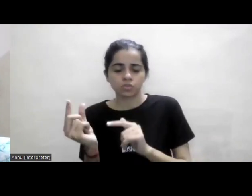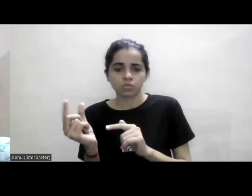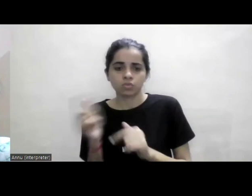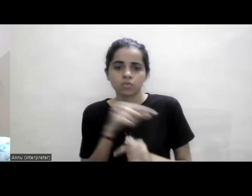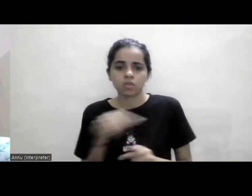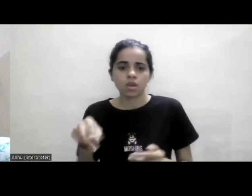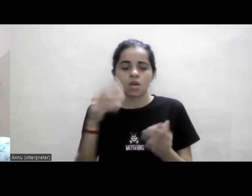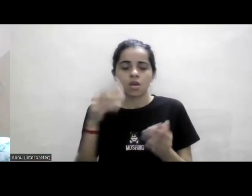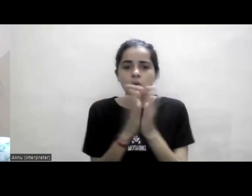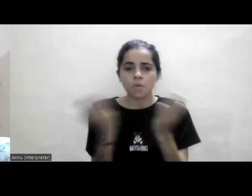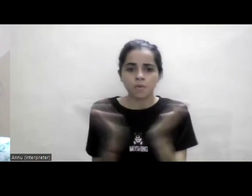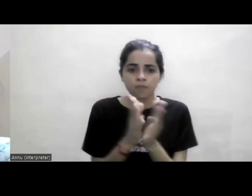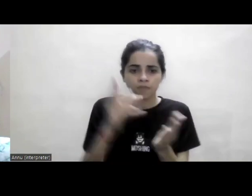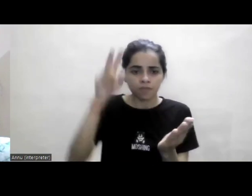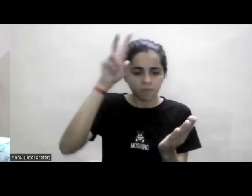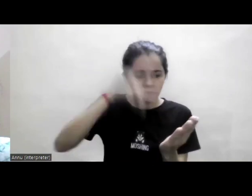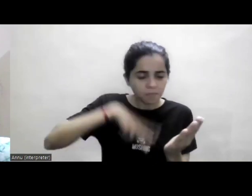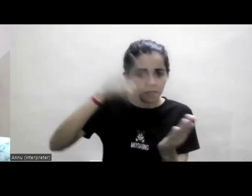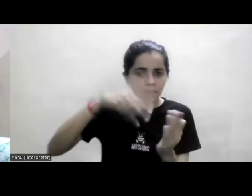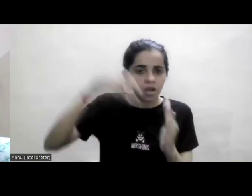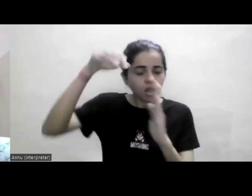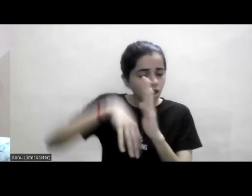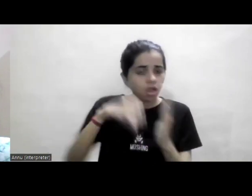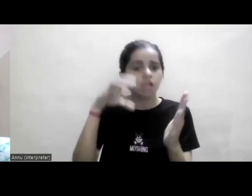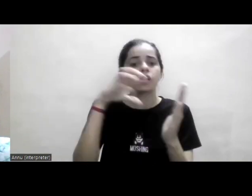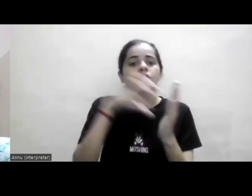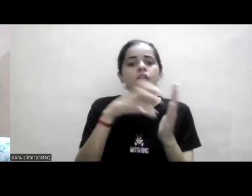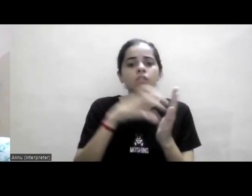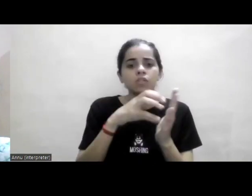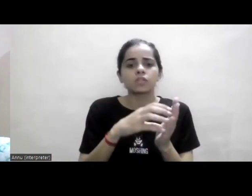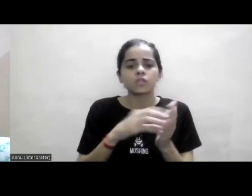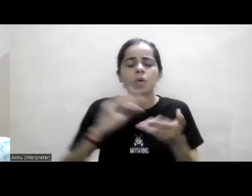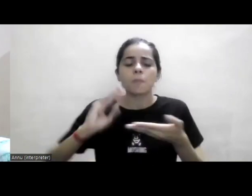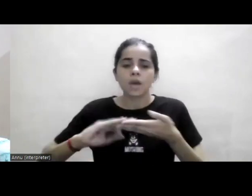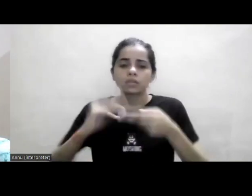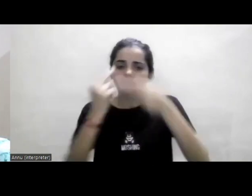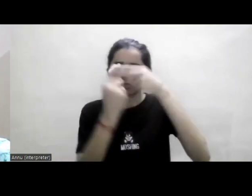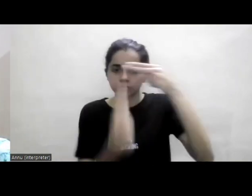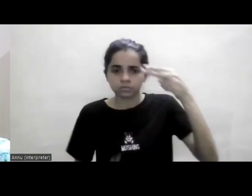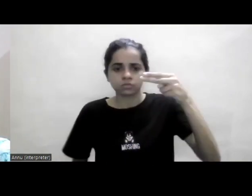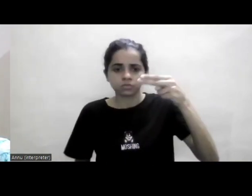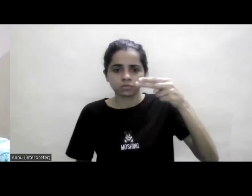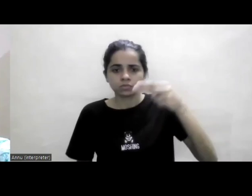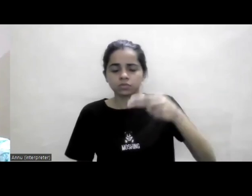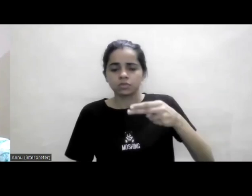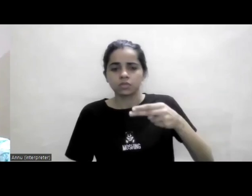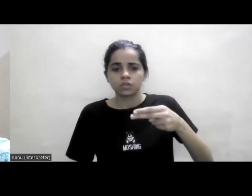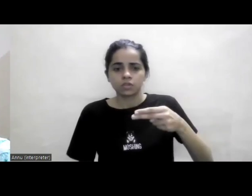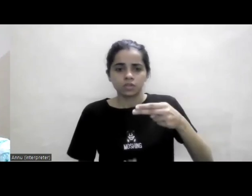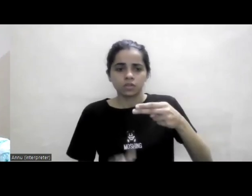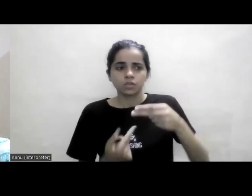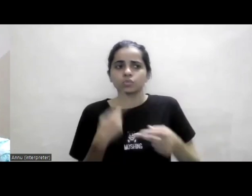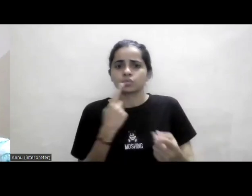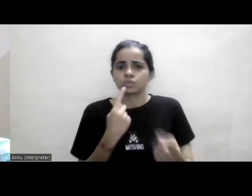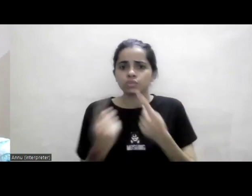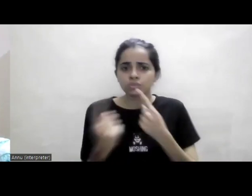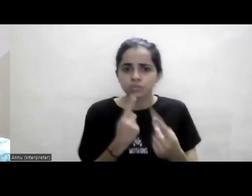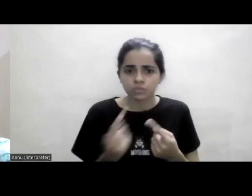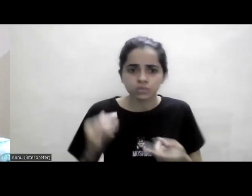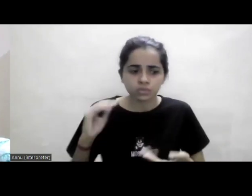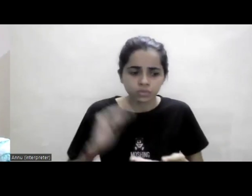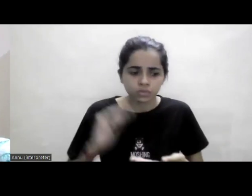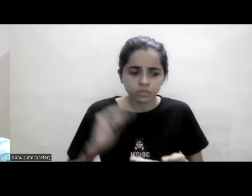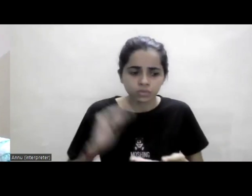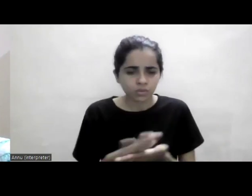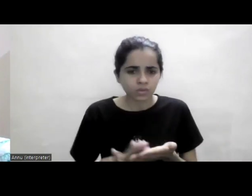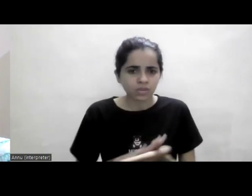there's a book called A Brief Marriage Story, something like that, where they talk about that how to, jaise ki Badhai